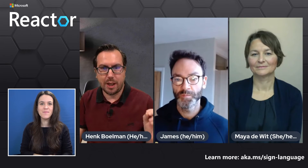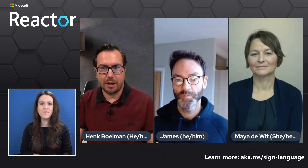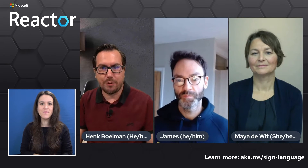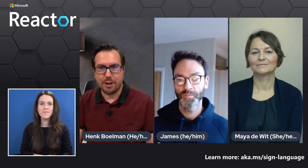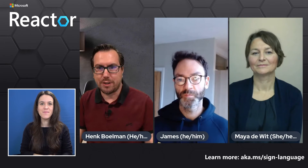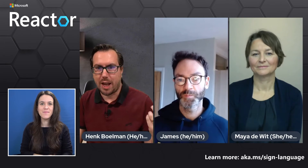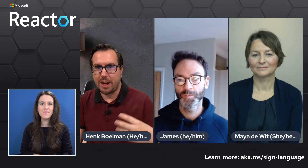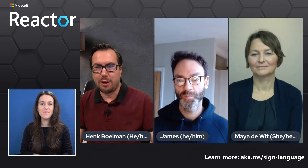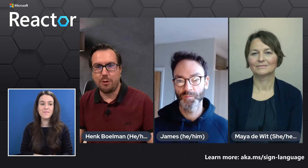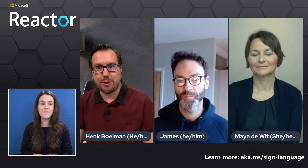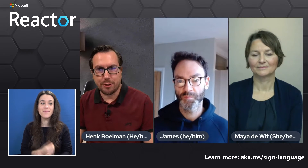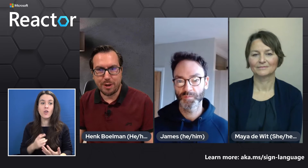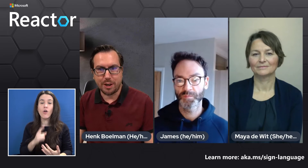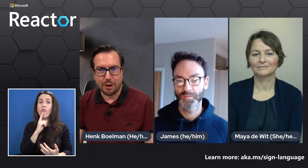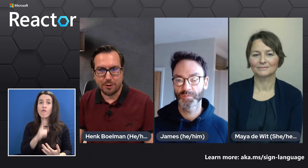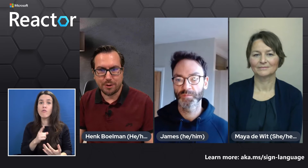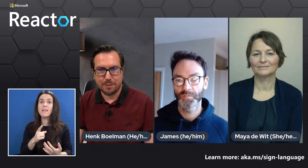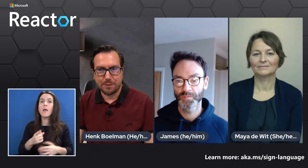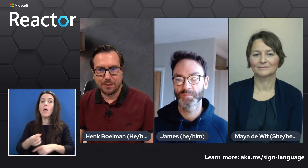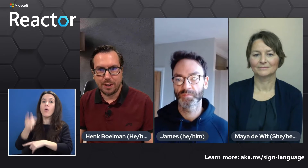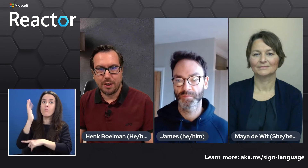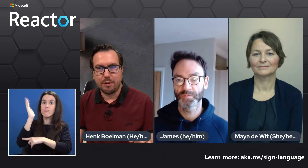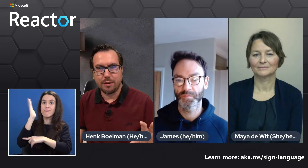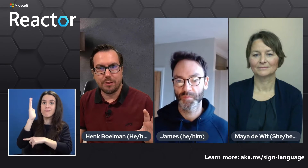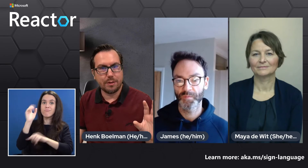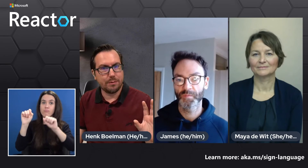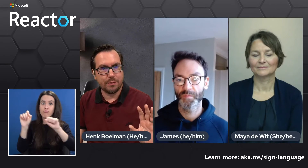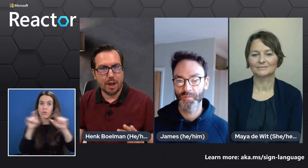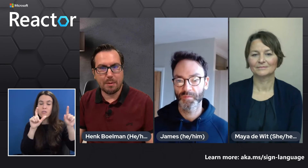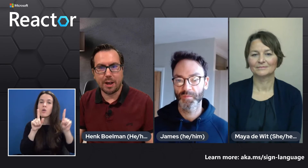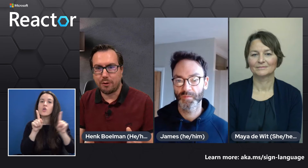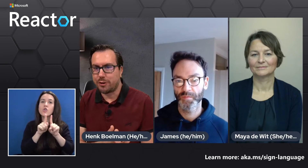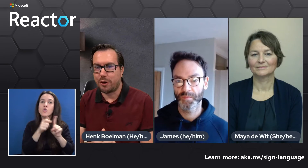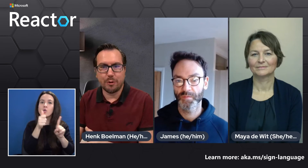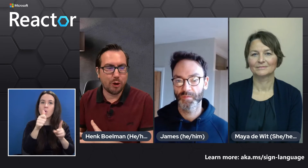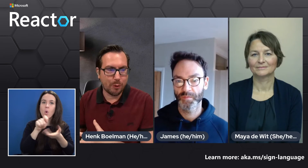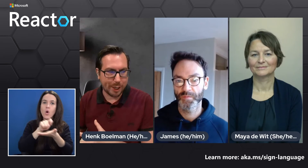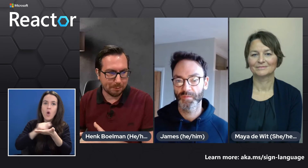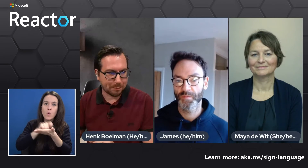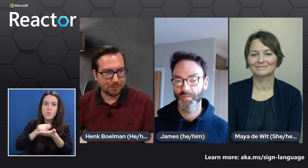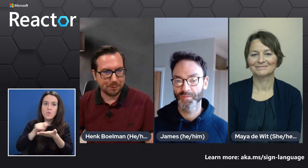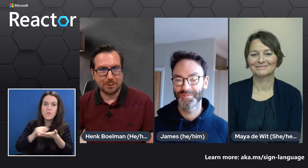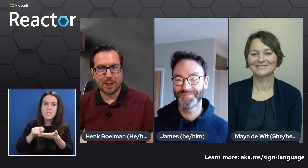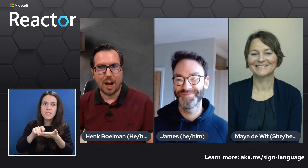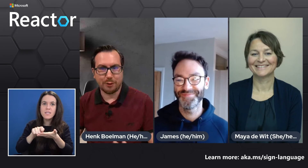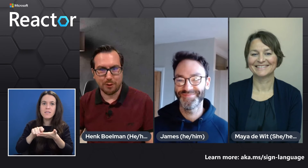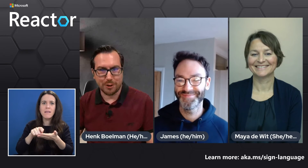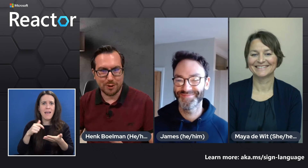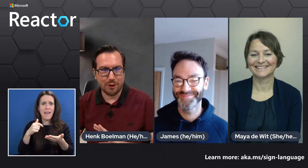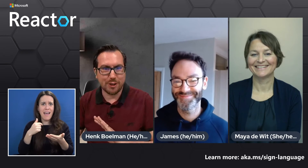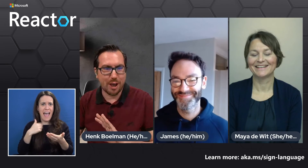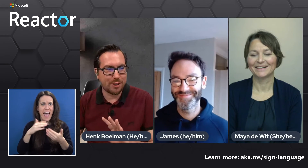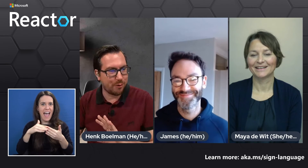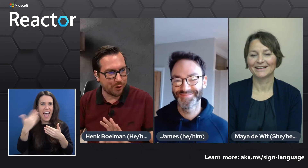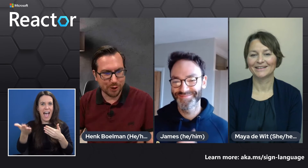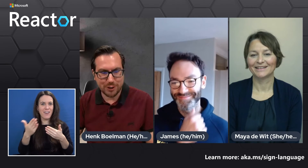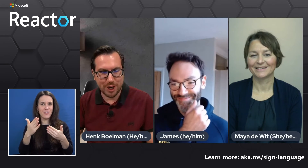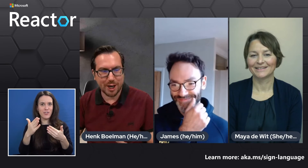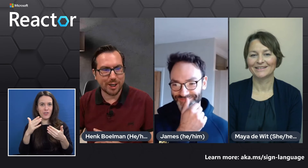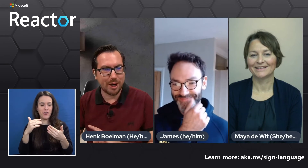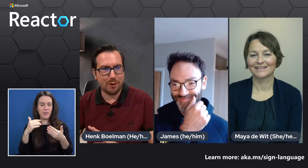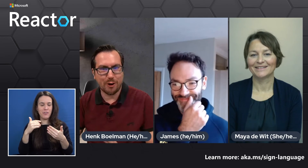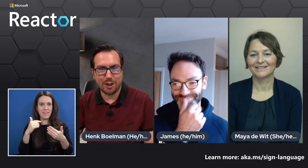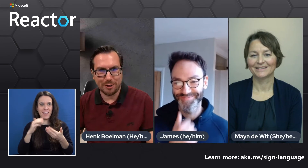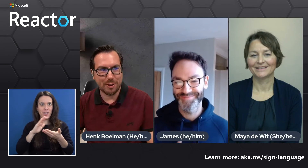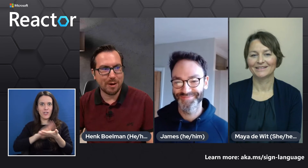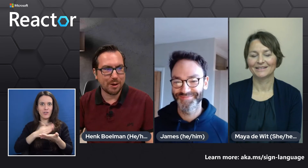presentation in advance and include your speaker notes. And Maya will throw them all away afterwards. So she will not share